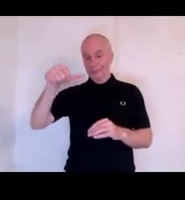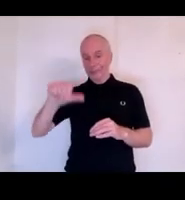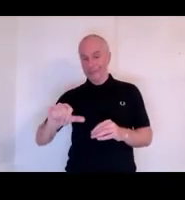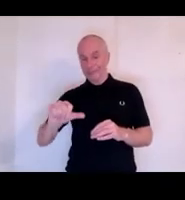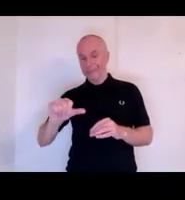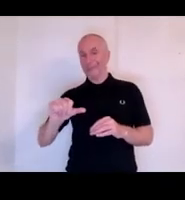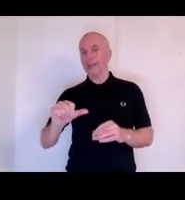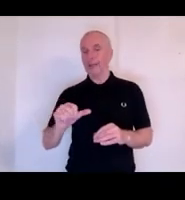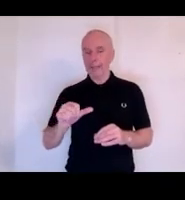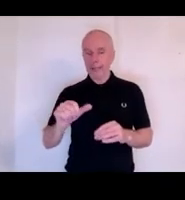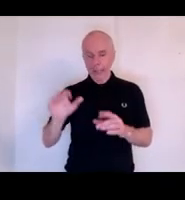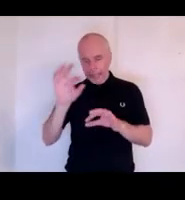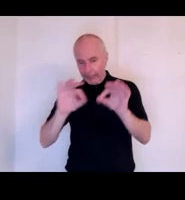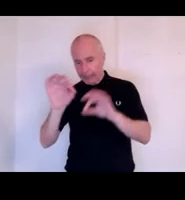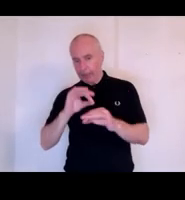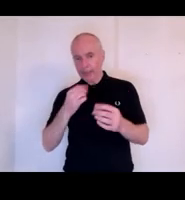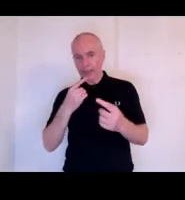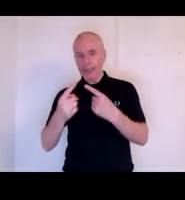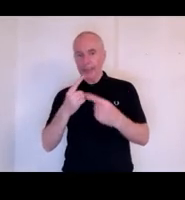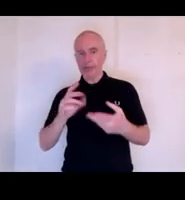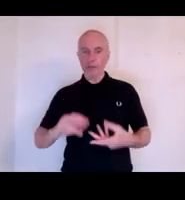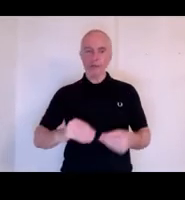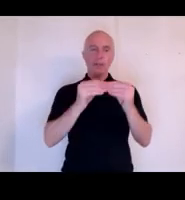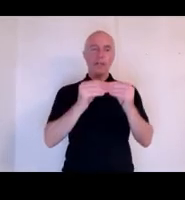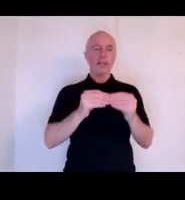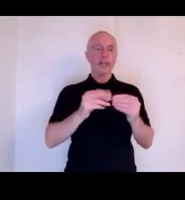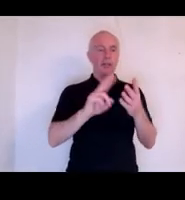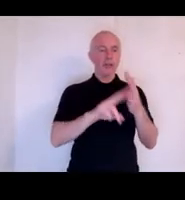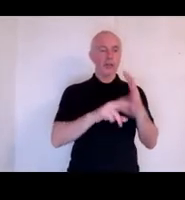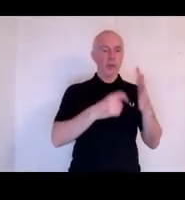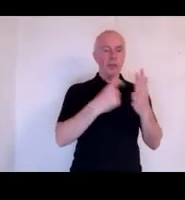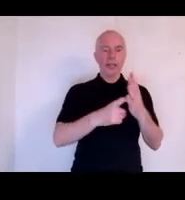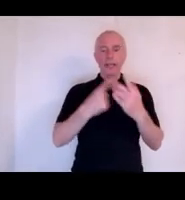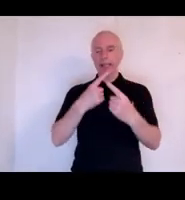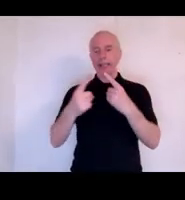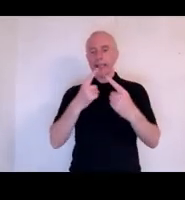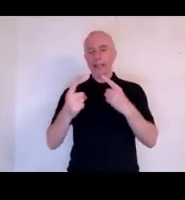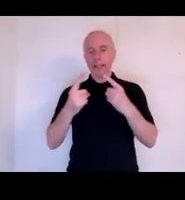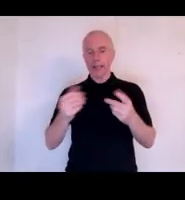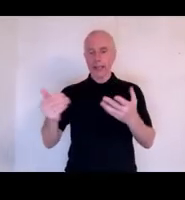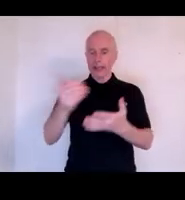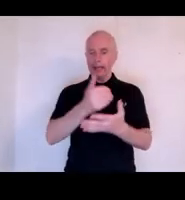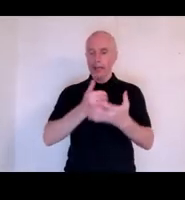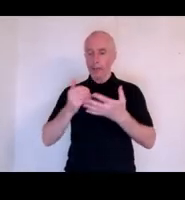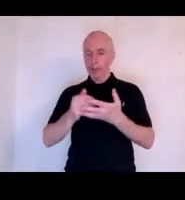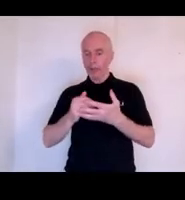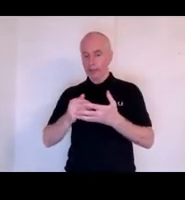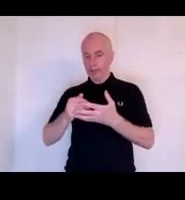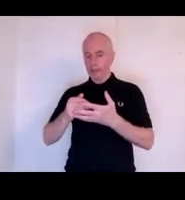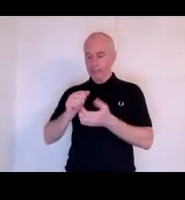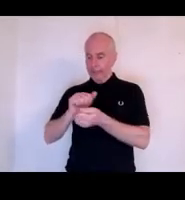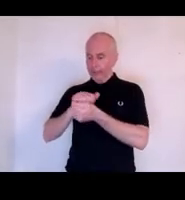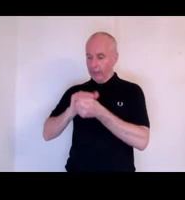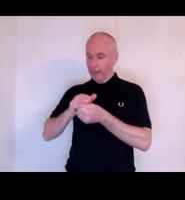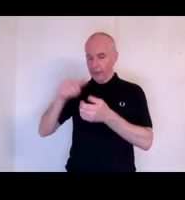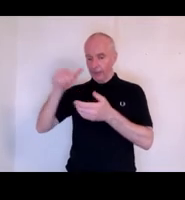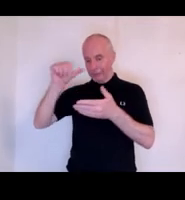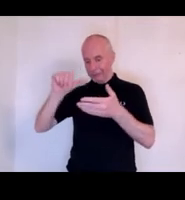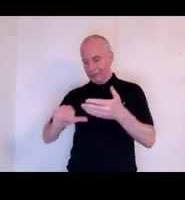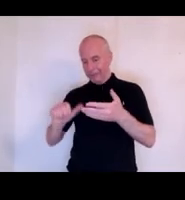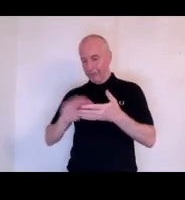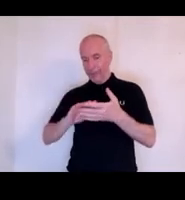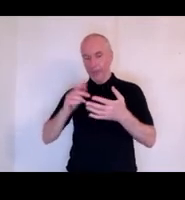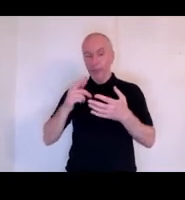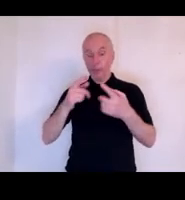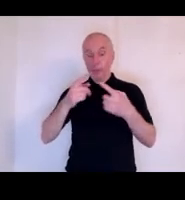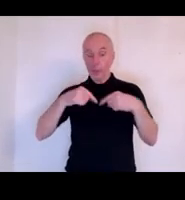used to create what are called nuclear data libraries. And it's these libraries that allow us to calculate all these parameters. There are